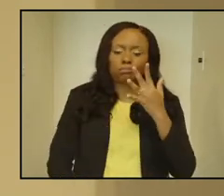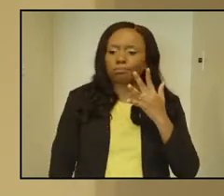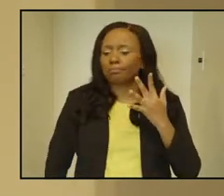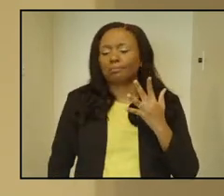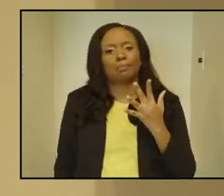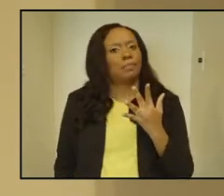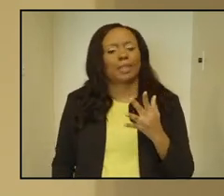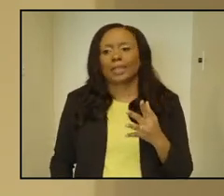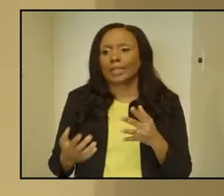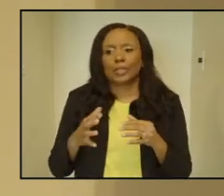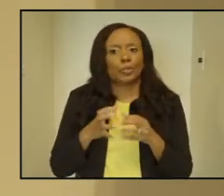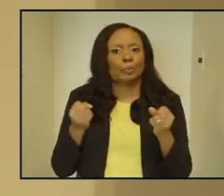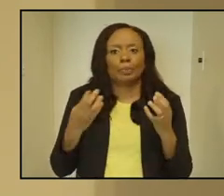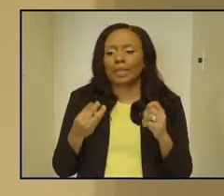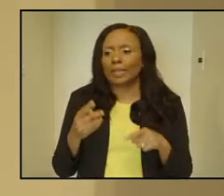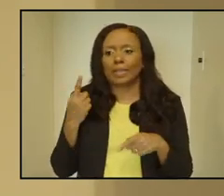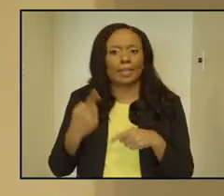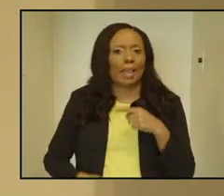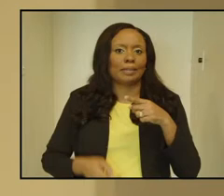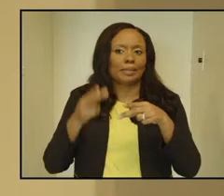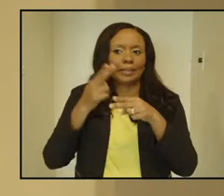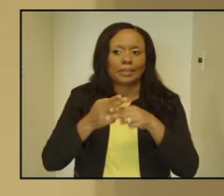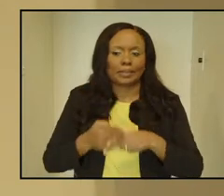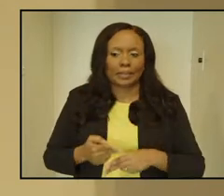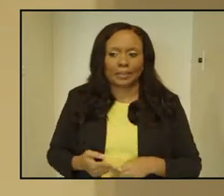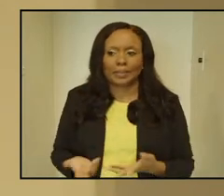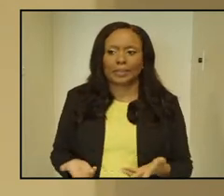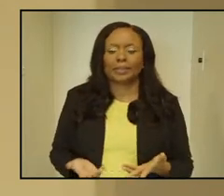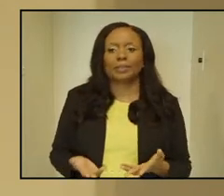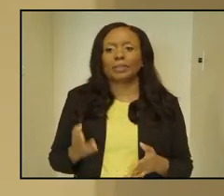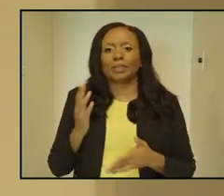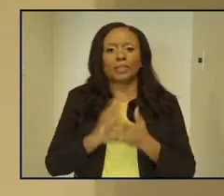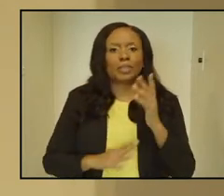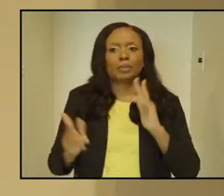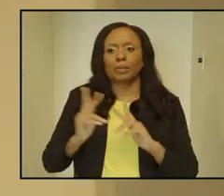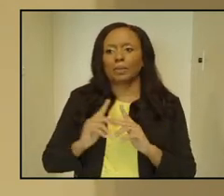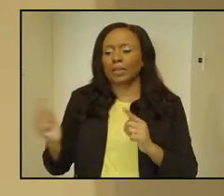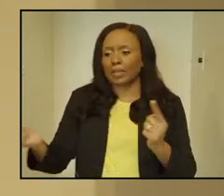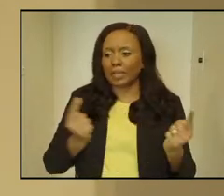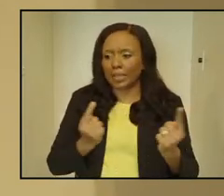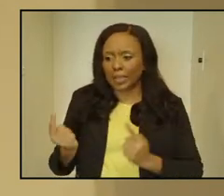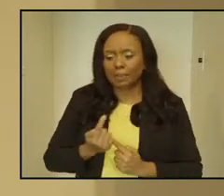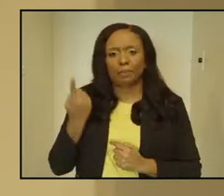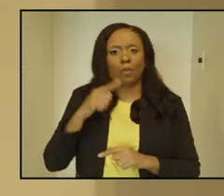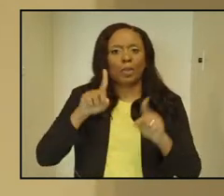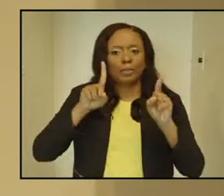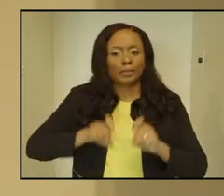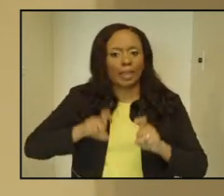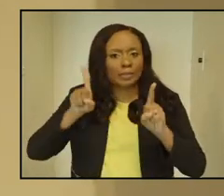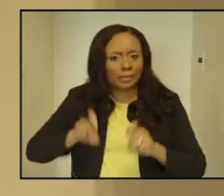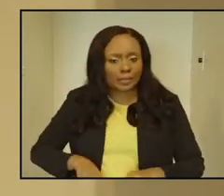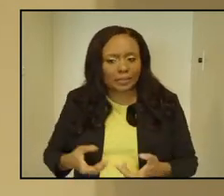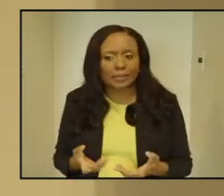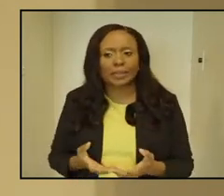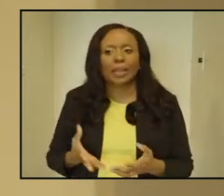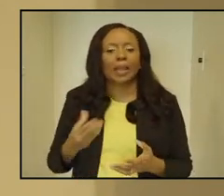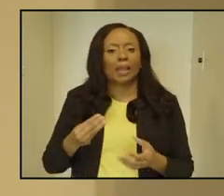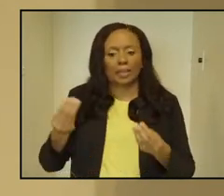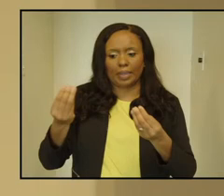out of their busy schedules to attend testing sessions and to provide invaluable